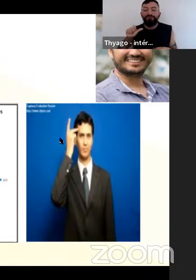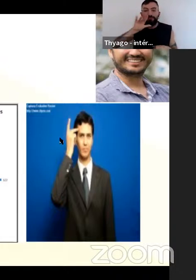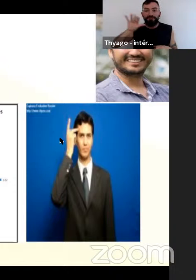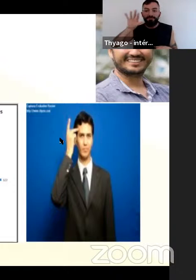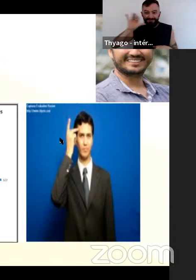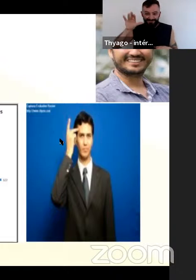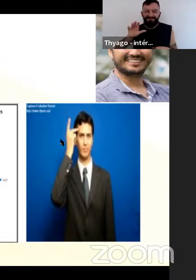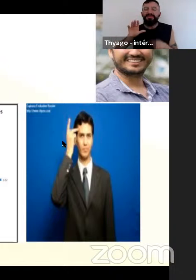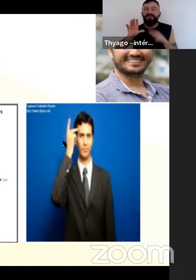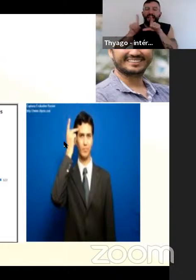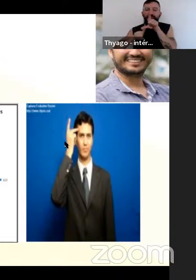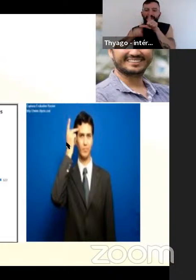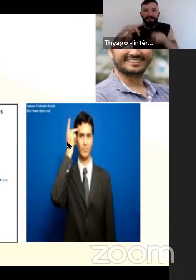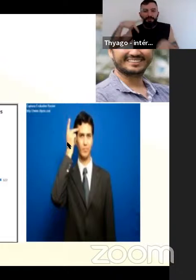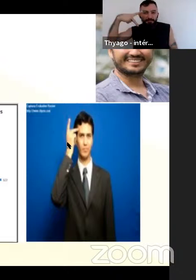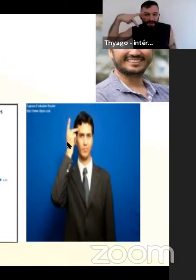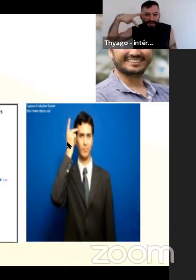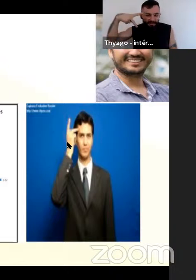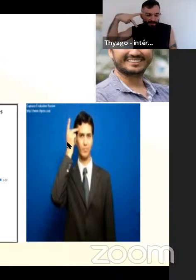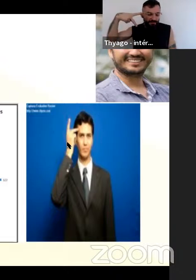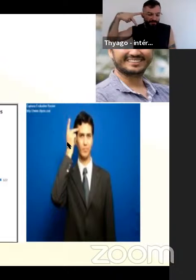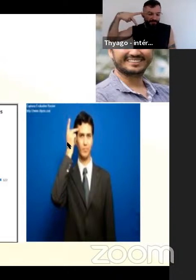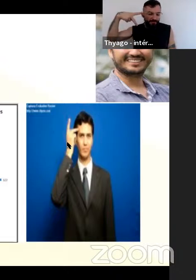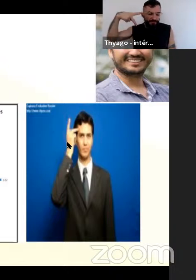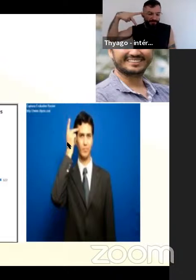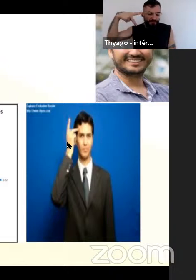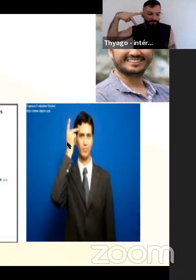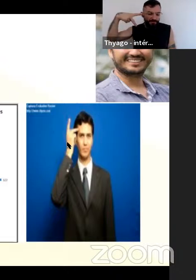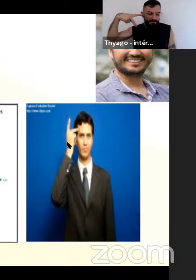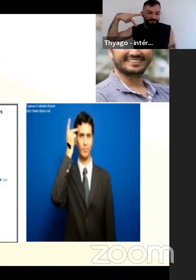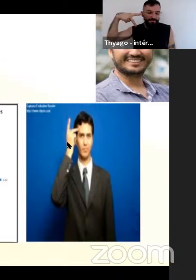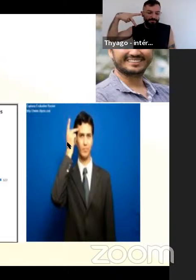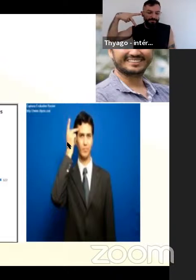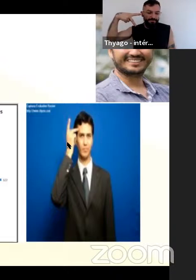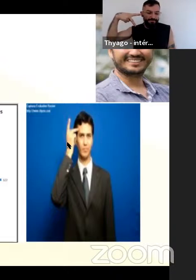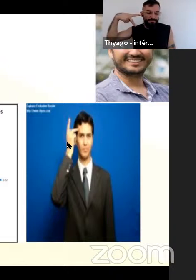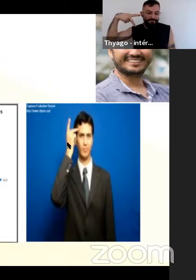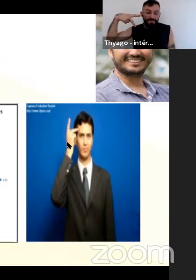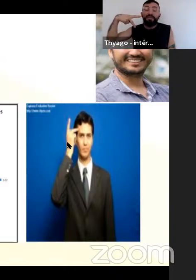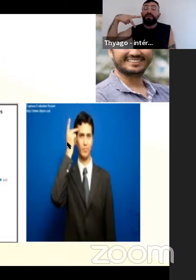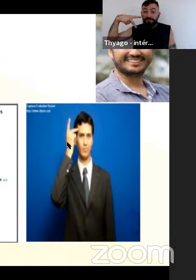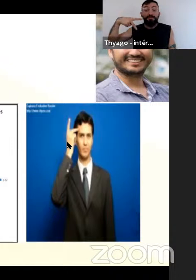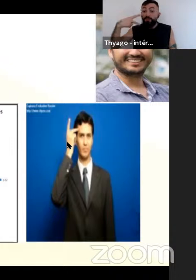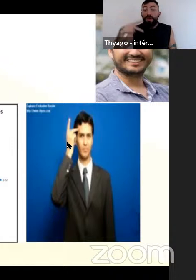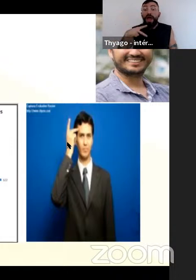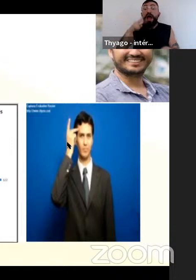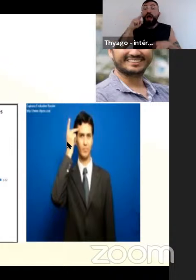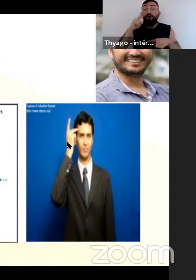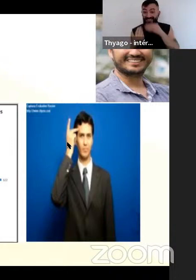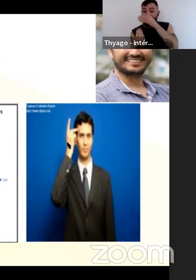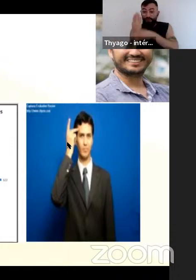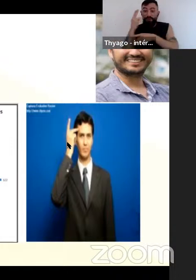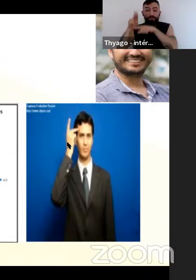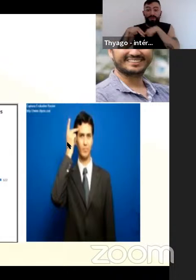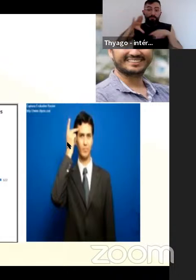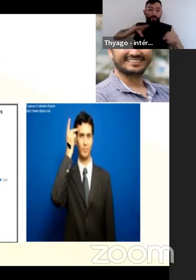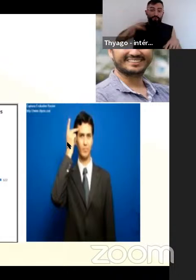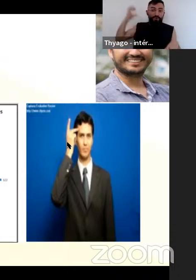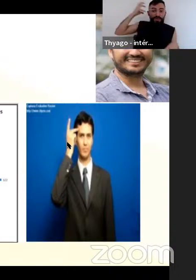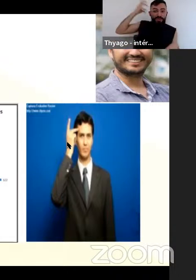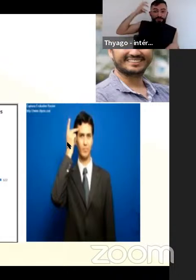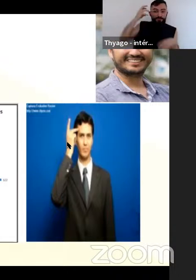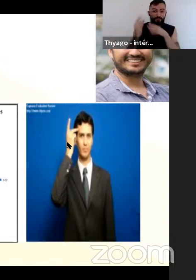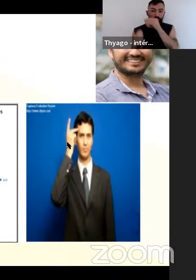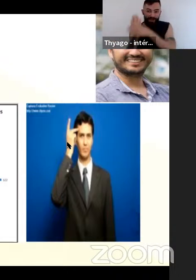P. So it's a sign influenced by Portuguese, and that